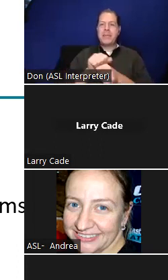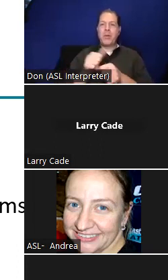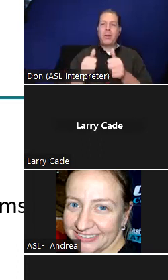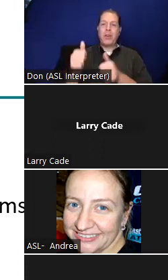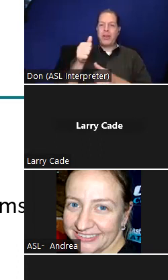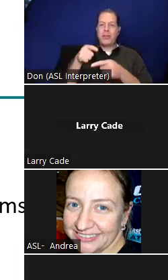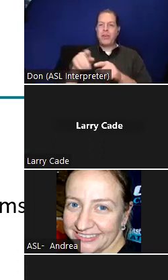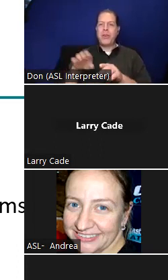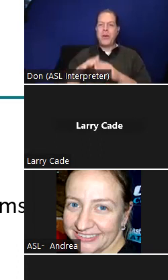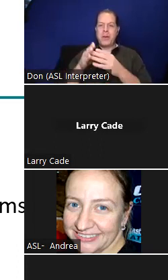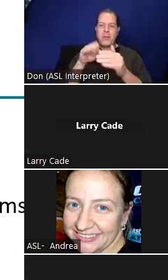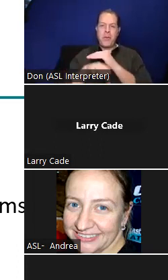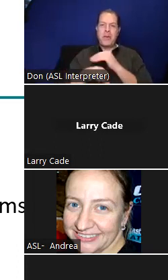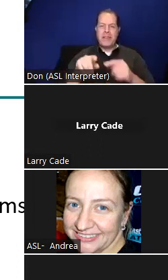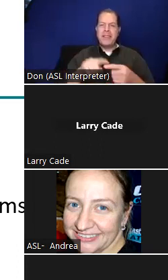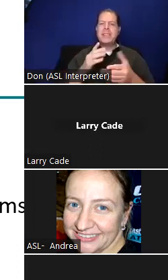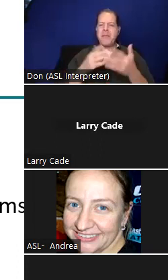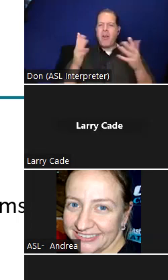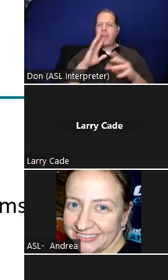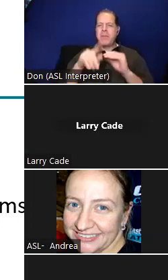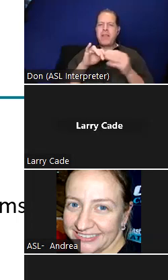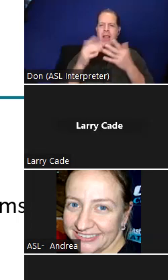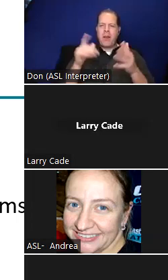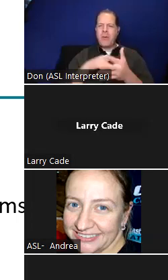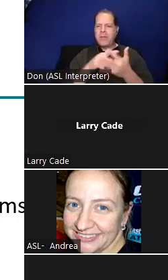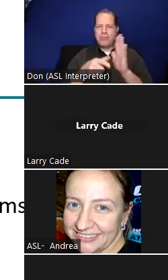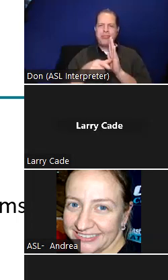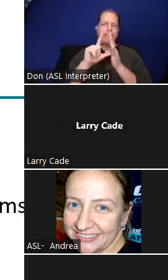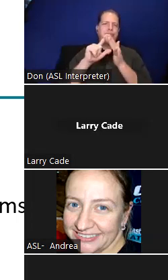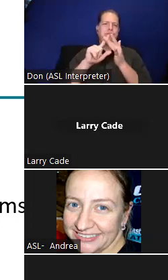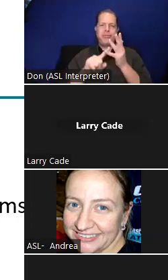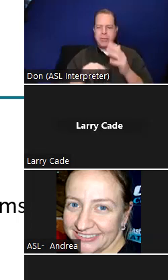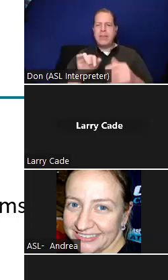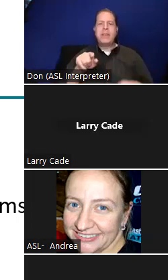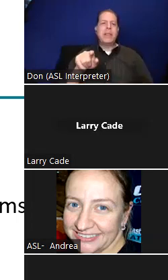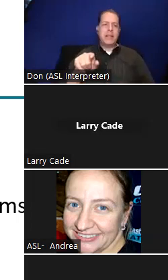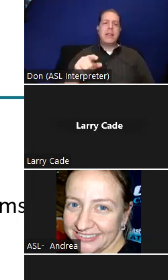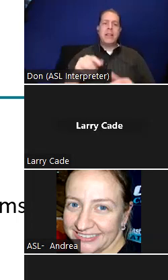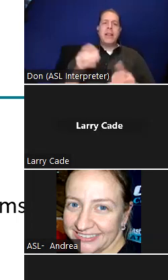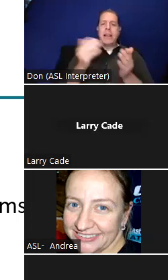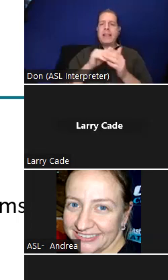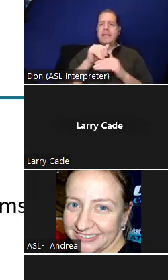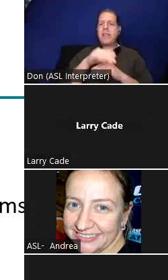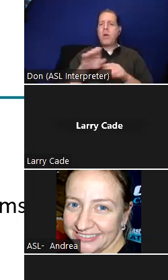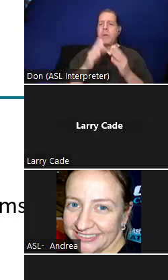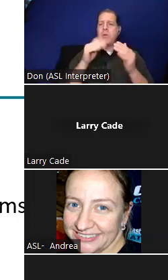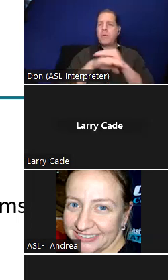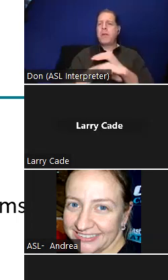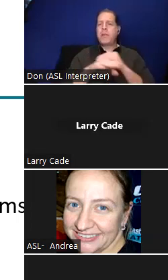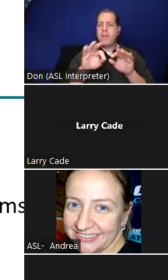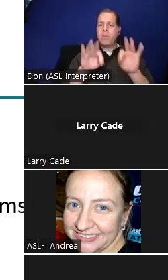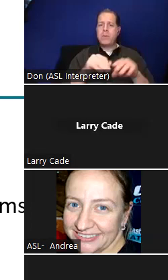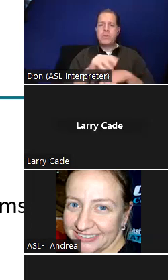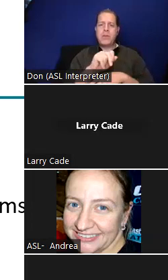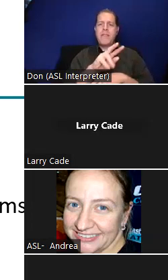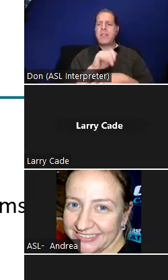enrollment. Some of this we covered already, so I'll go over a little quickly, but again, submit your open enrollment forms to Navia as soon